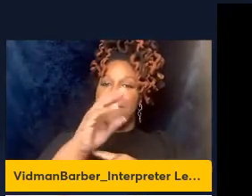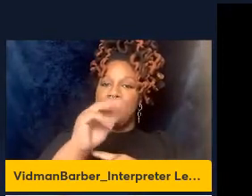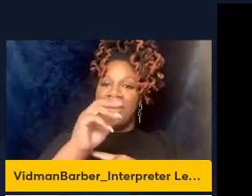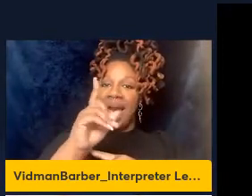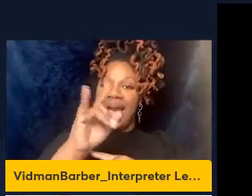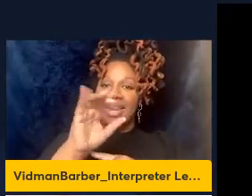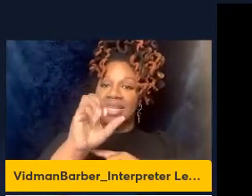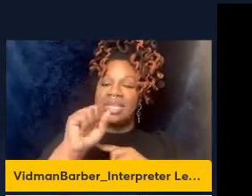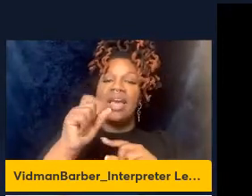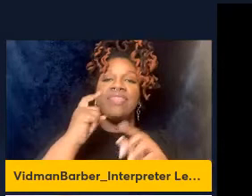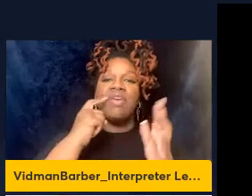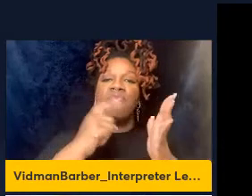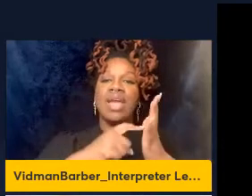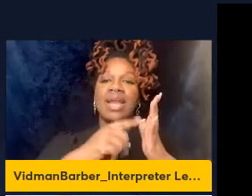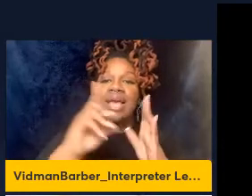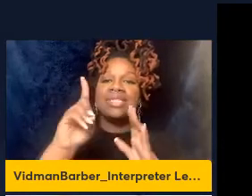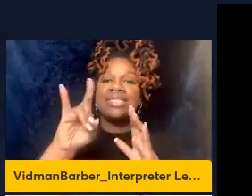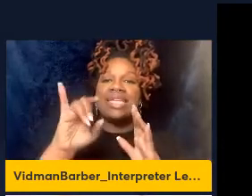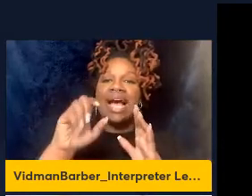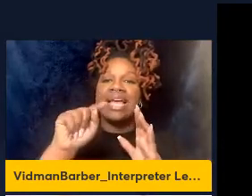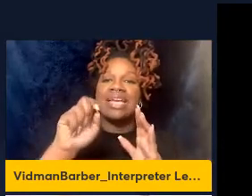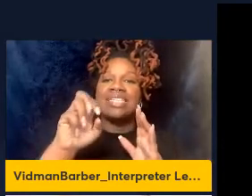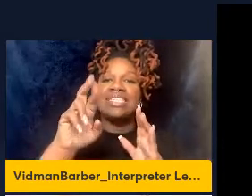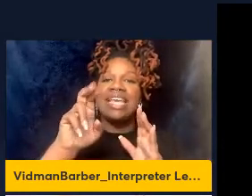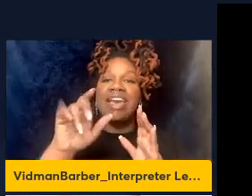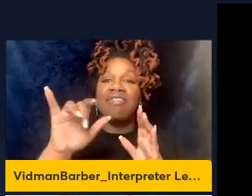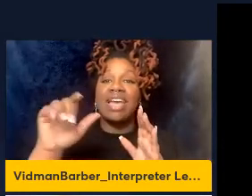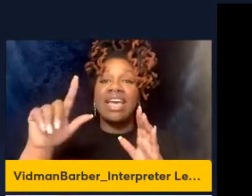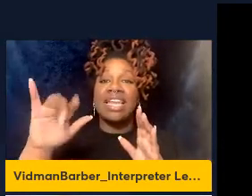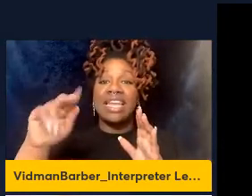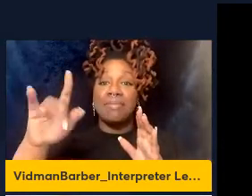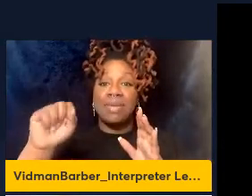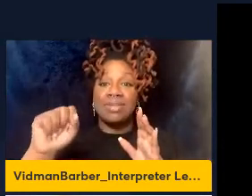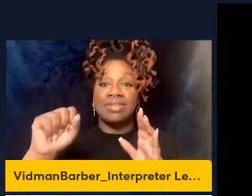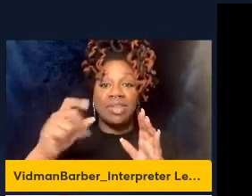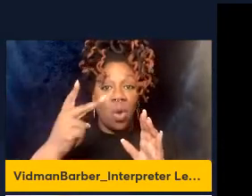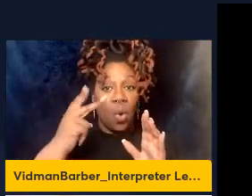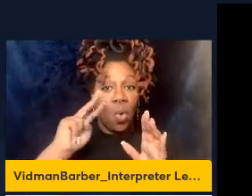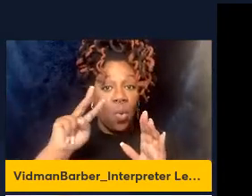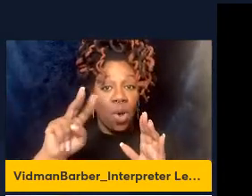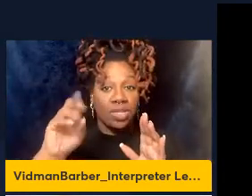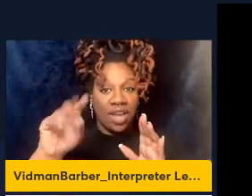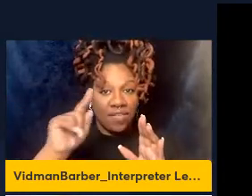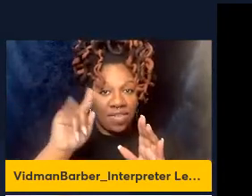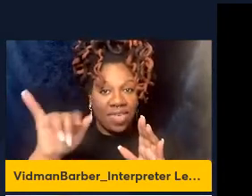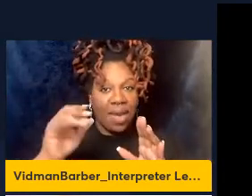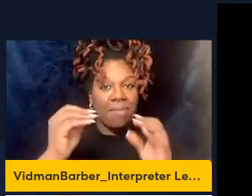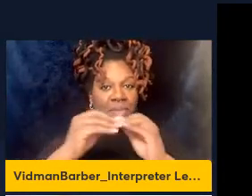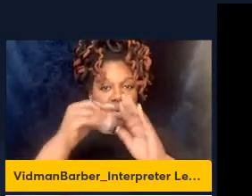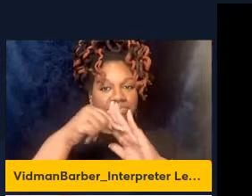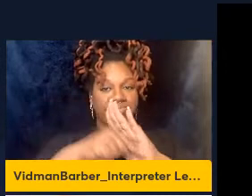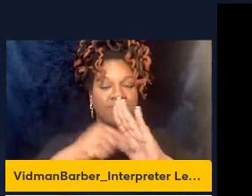deal. That's a big deal for me, and it's going to be a big deal for the field, so look out. So what was also really cool is that we found that this also